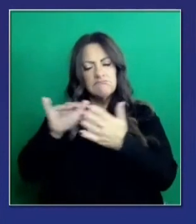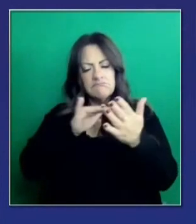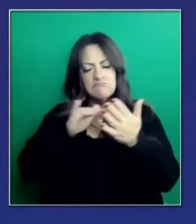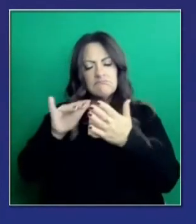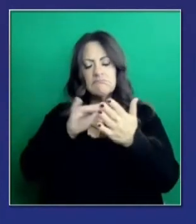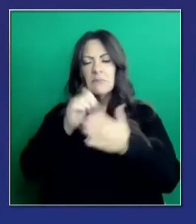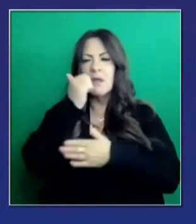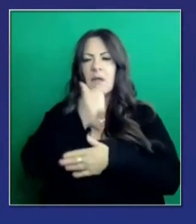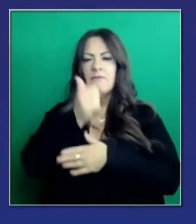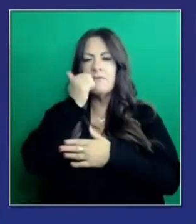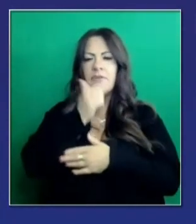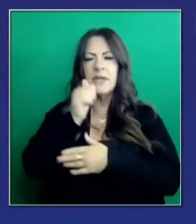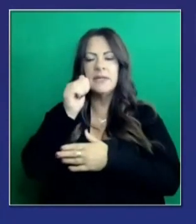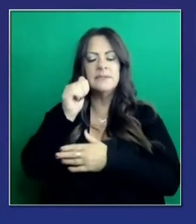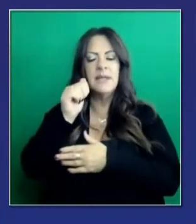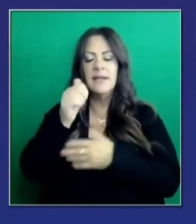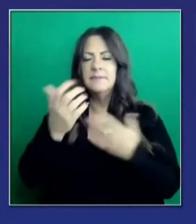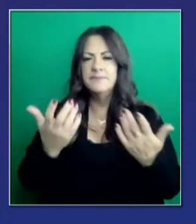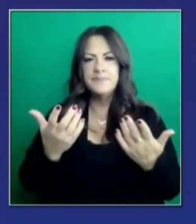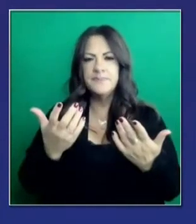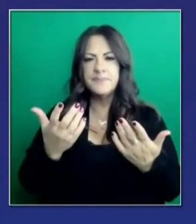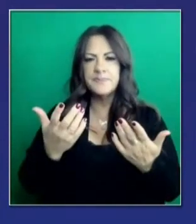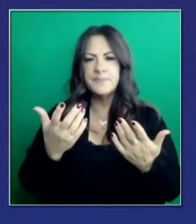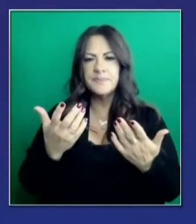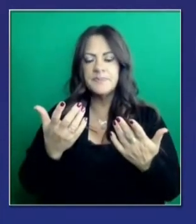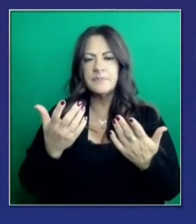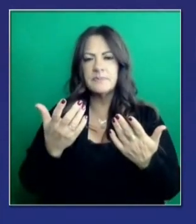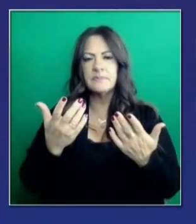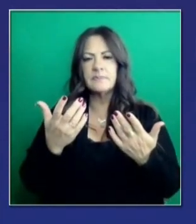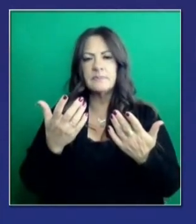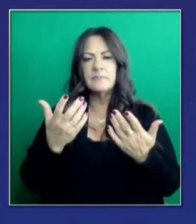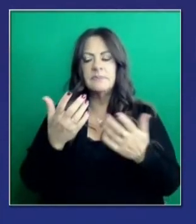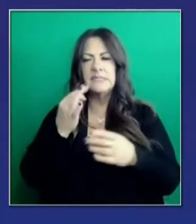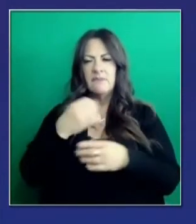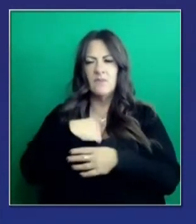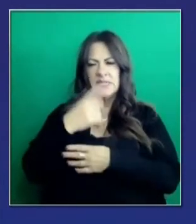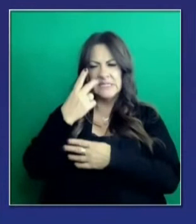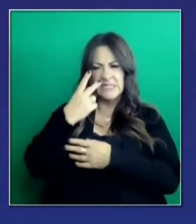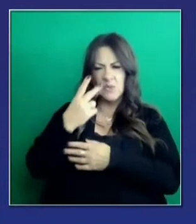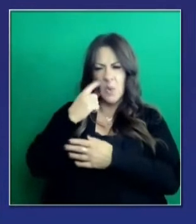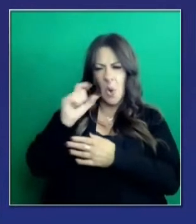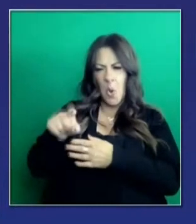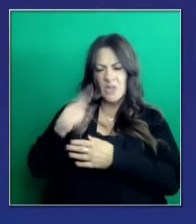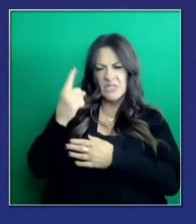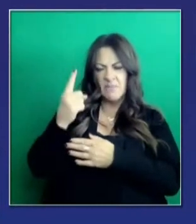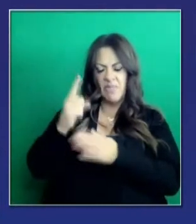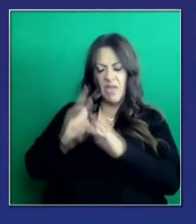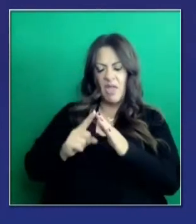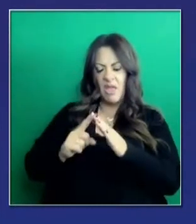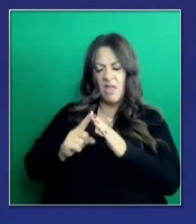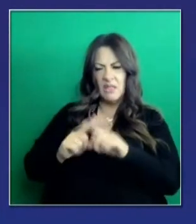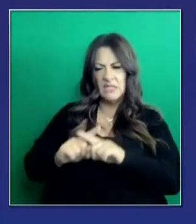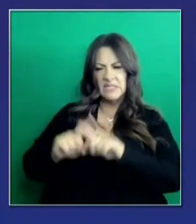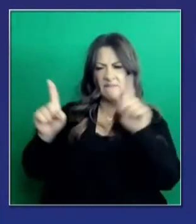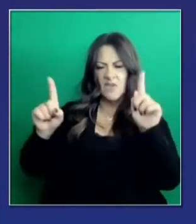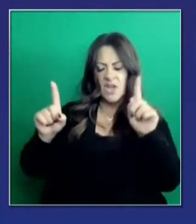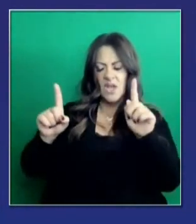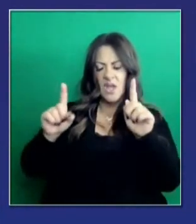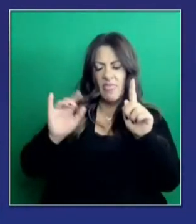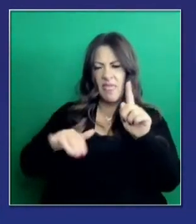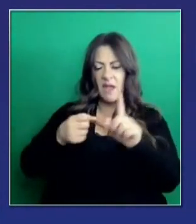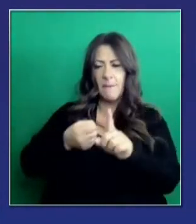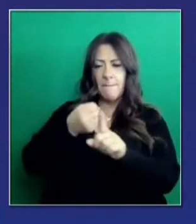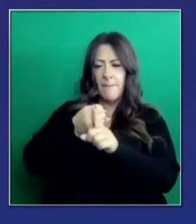us are ideological, and if we see things beginning to break in a direction that was not anticipated, we will make